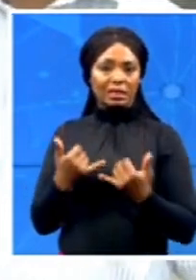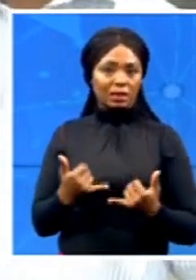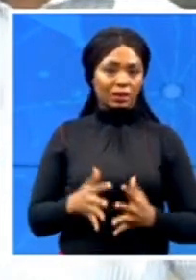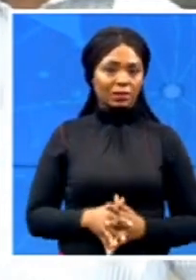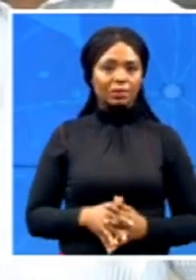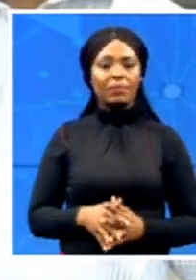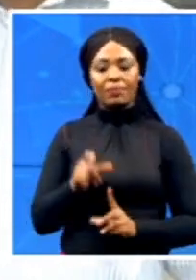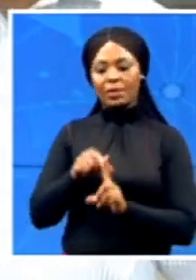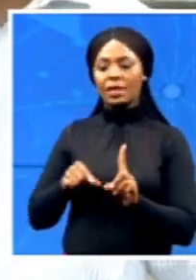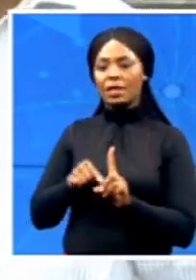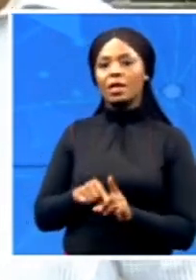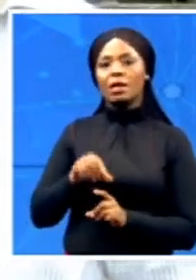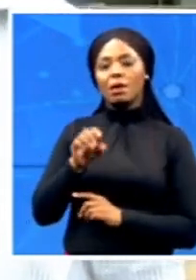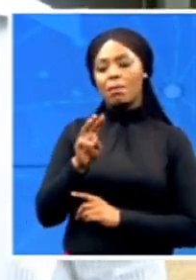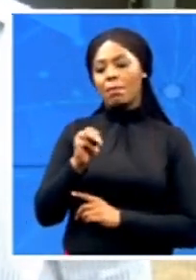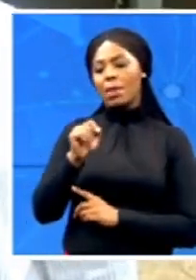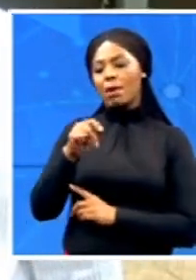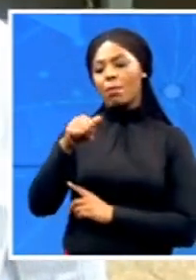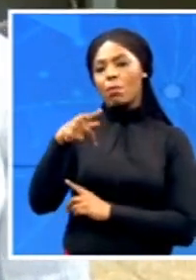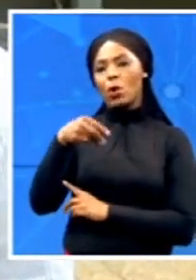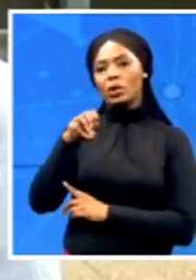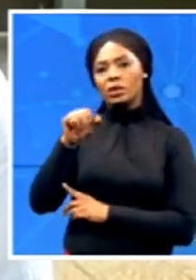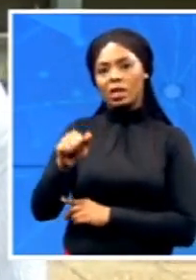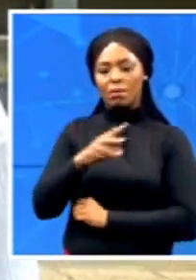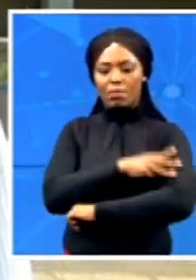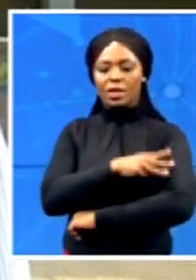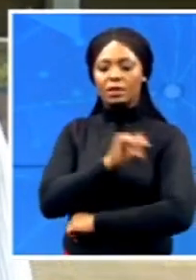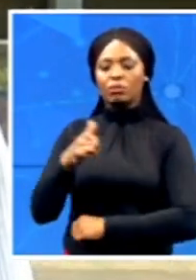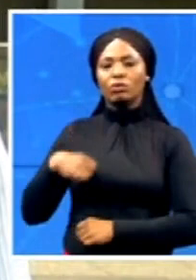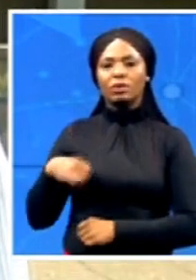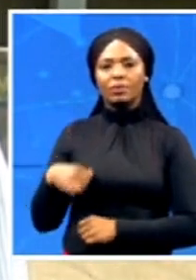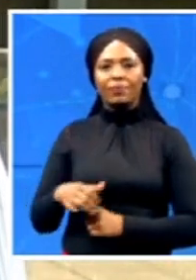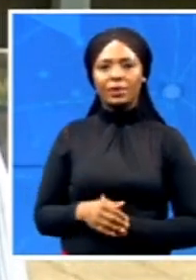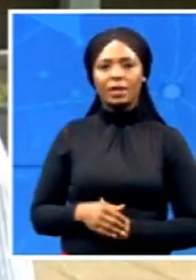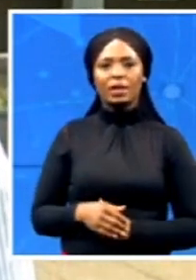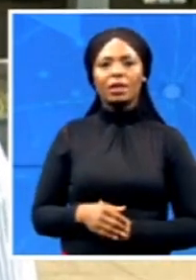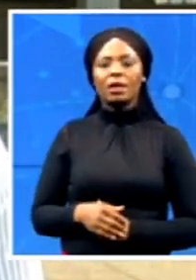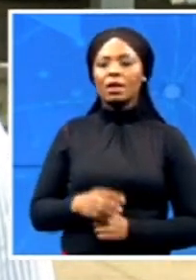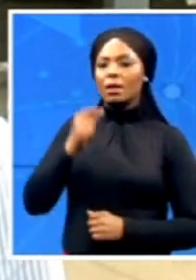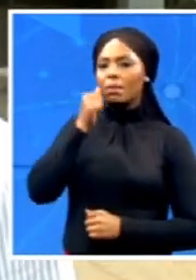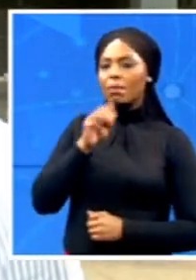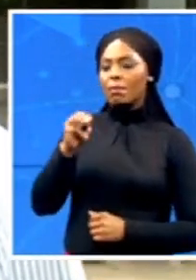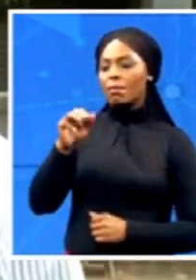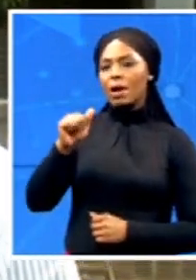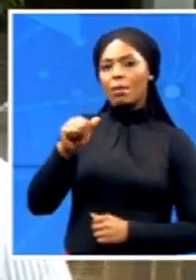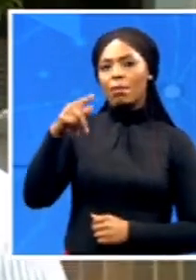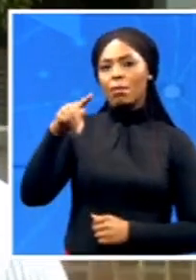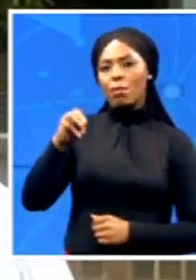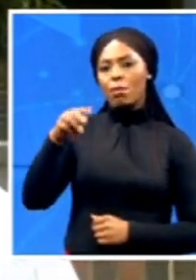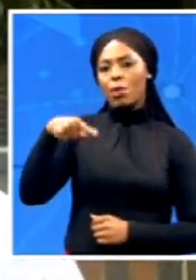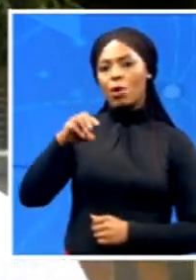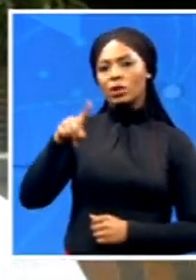Mamposa. Mr. Mamposa, Mthatha is one of the most congested towns in the Eastern Cape. Tell us about